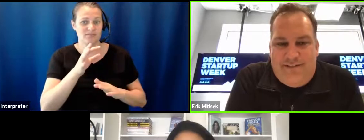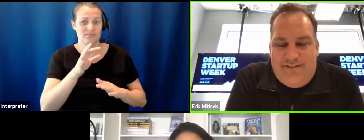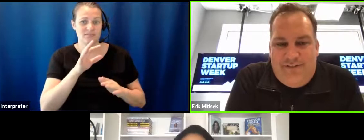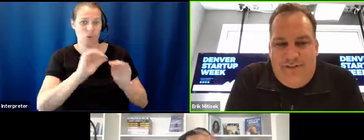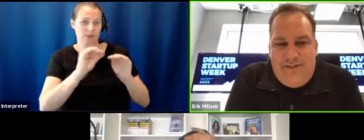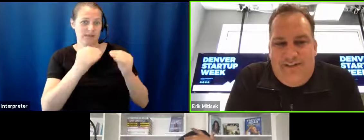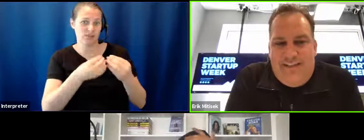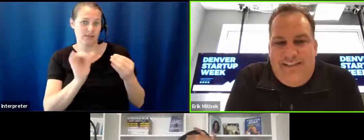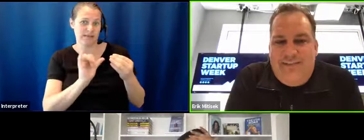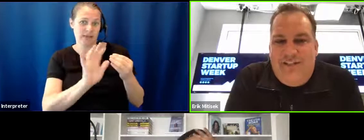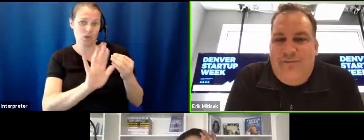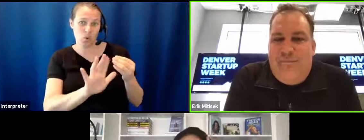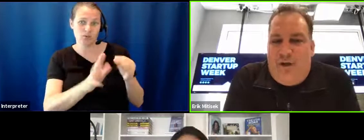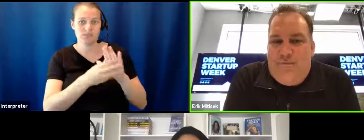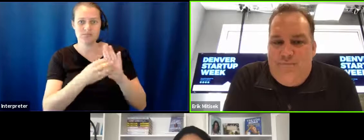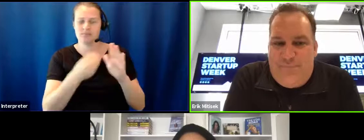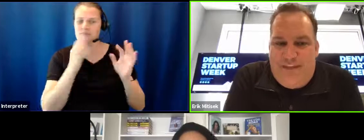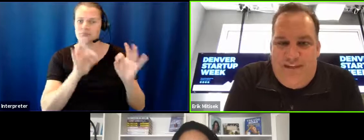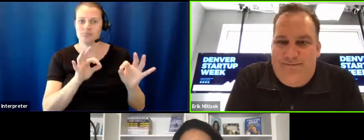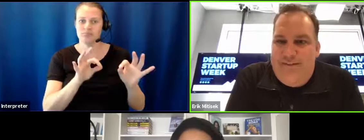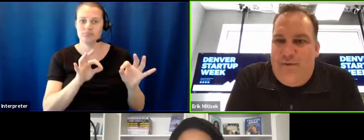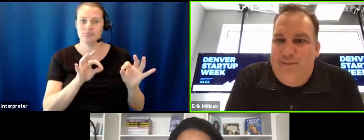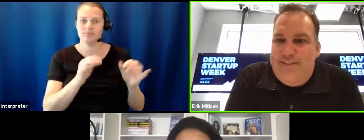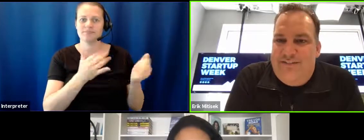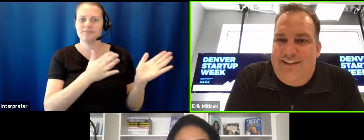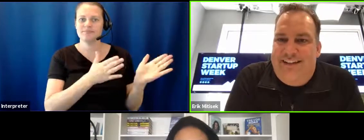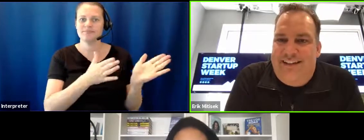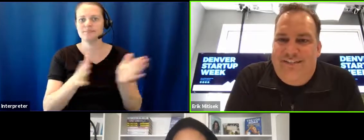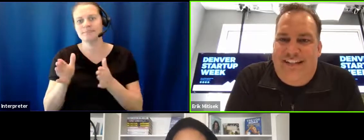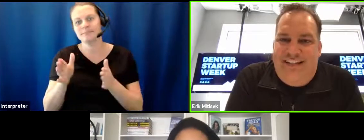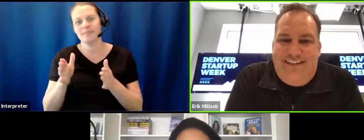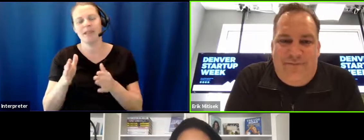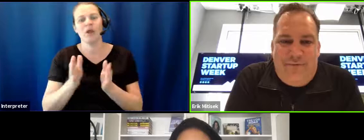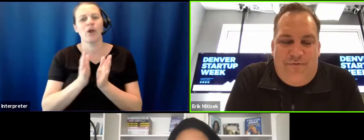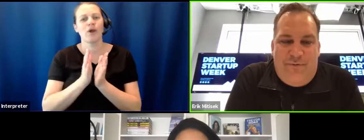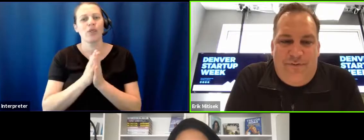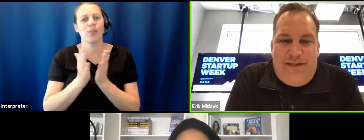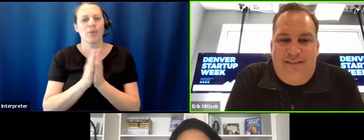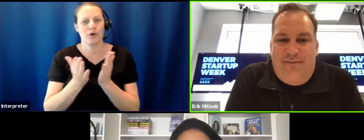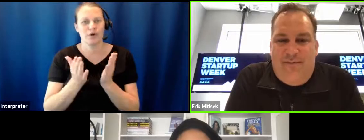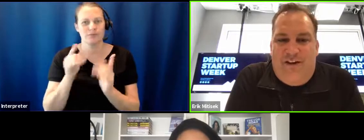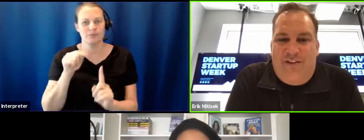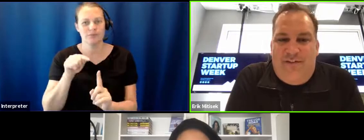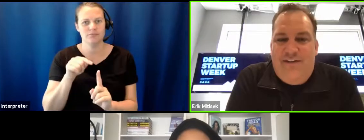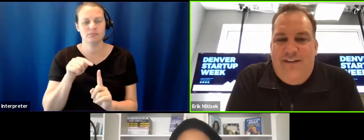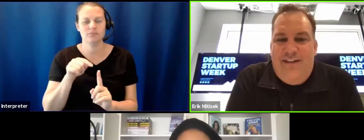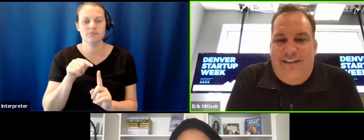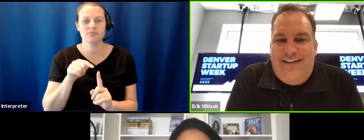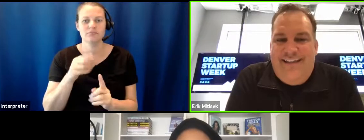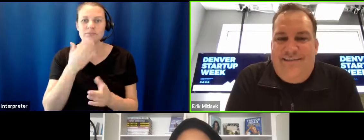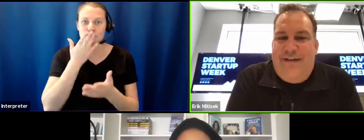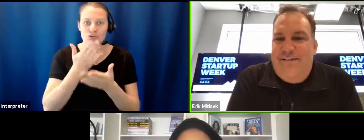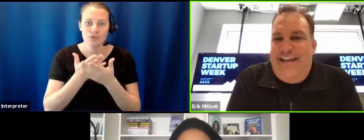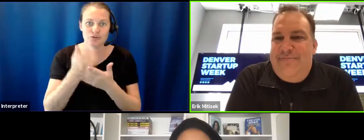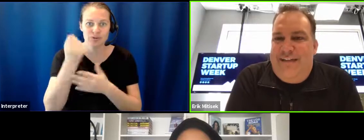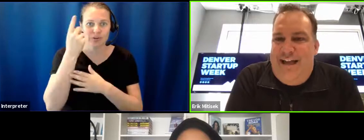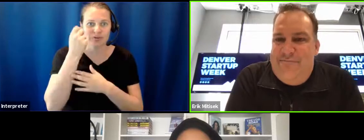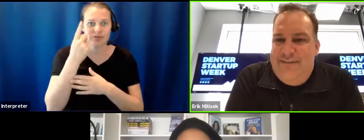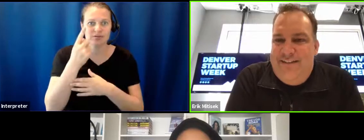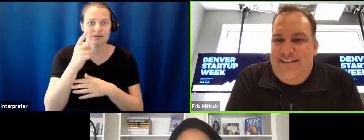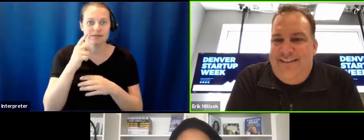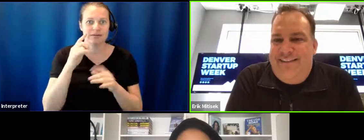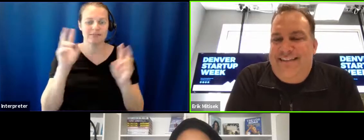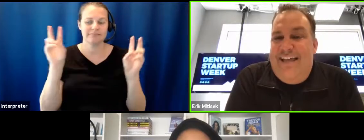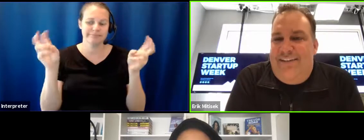really impressive. Let's shift to the book. It's always interesting to understand from the perspective of the author, It's About Damn